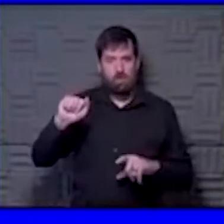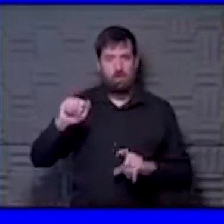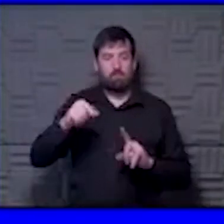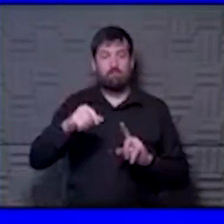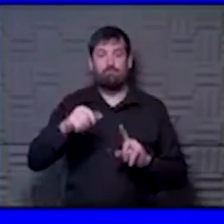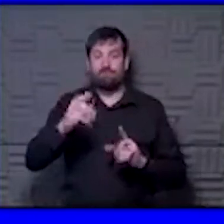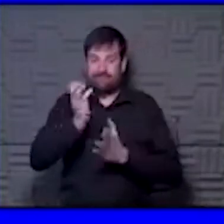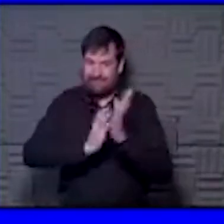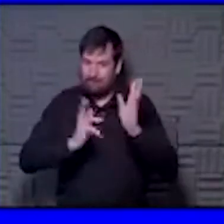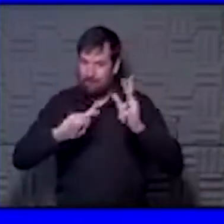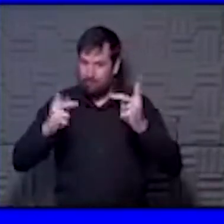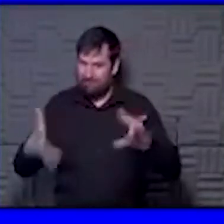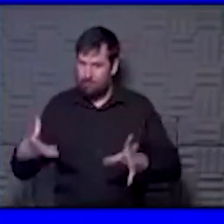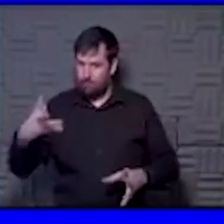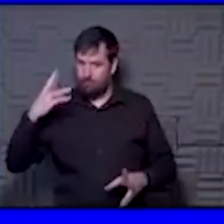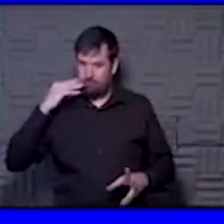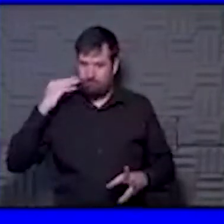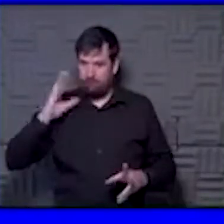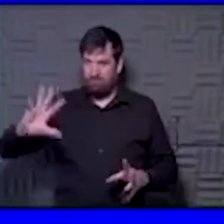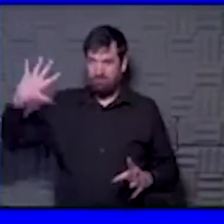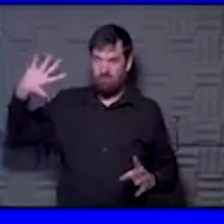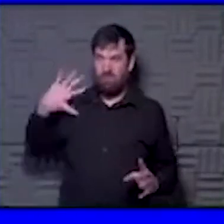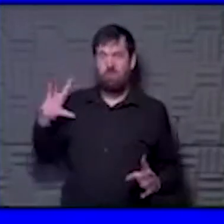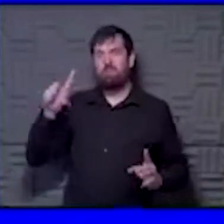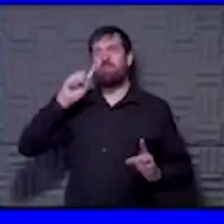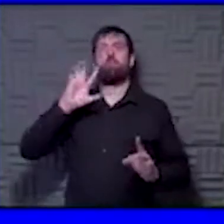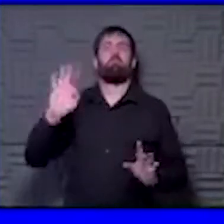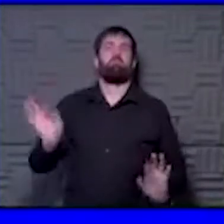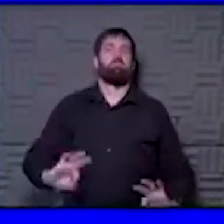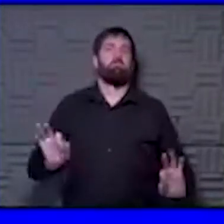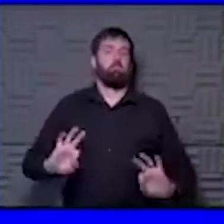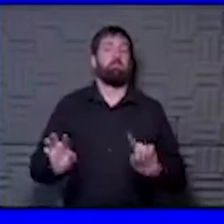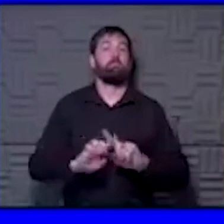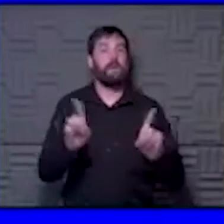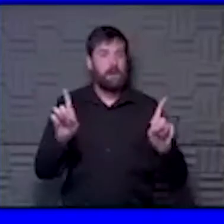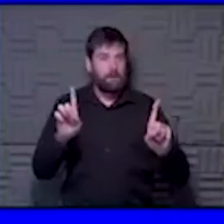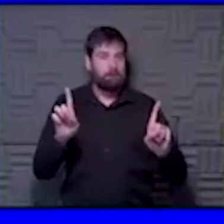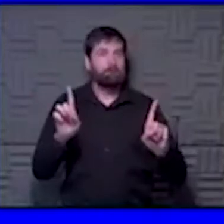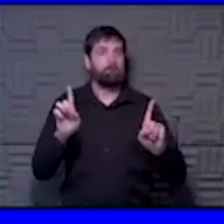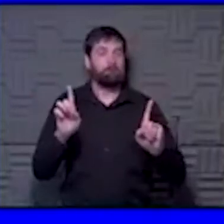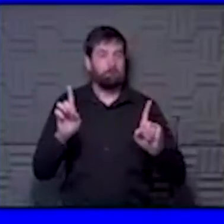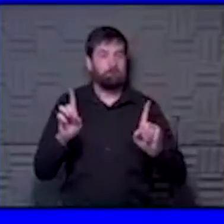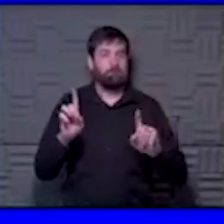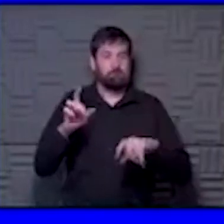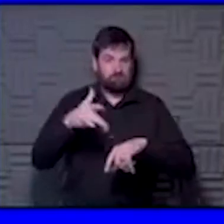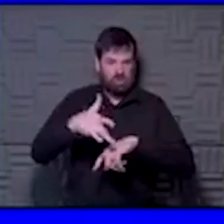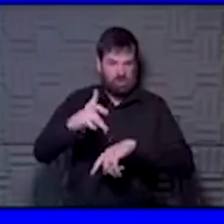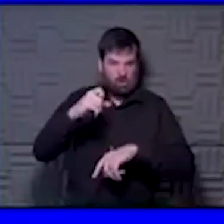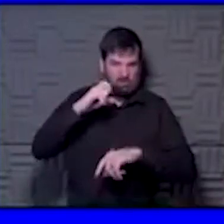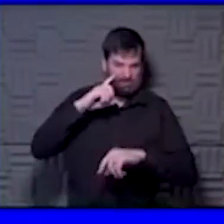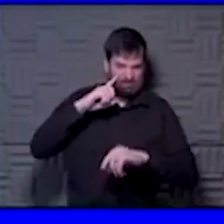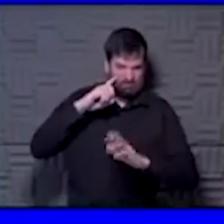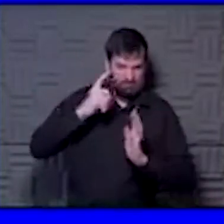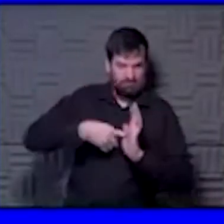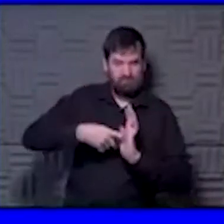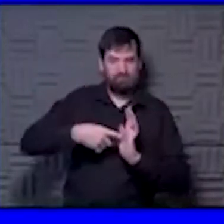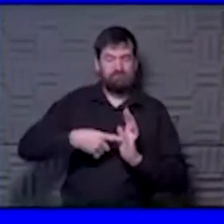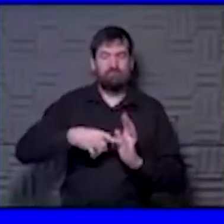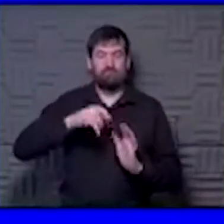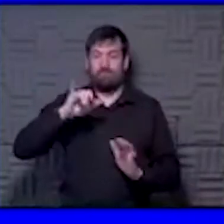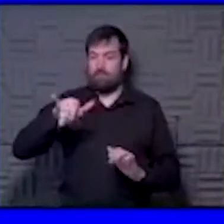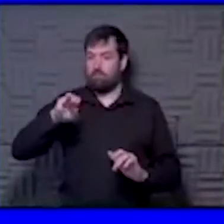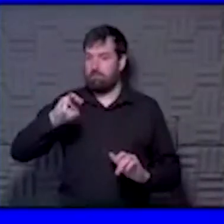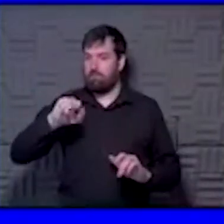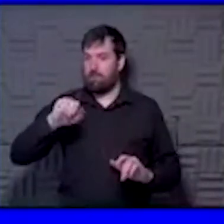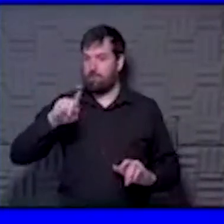it in the past, maybe earlier, and didn't think it was too bad for them. But certainly there is that early signal there that getting in that Moderna